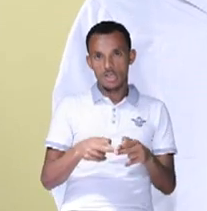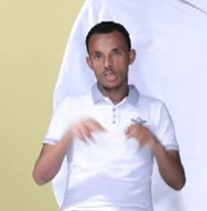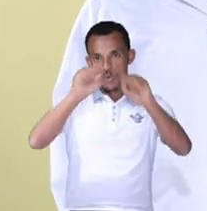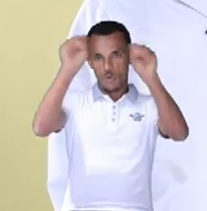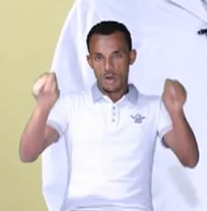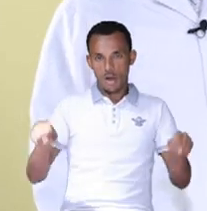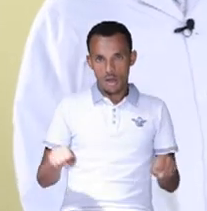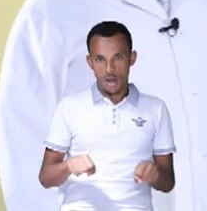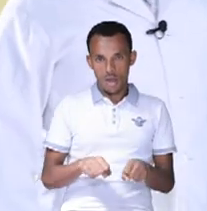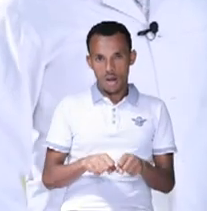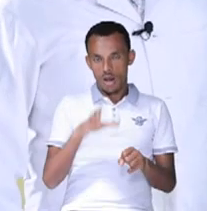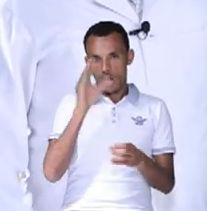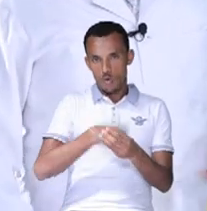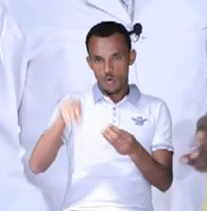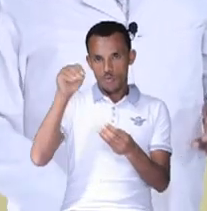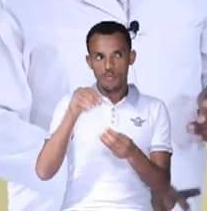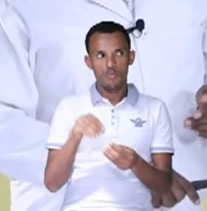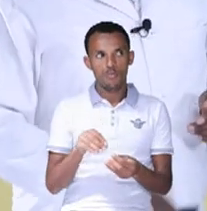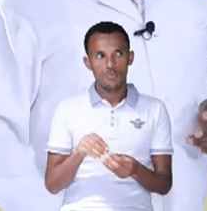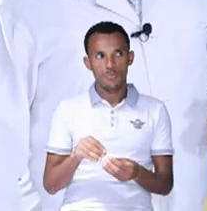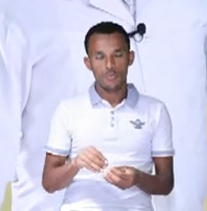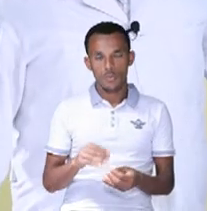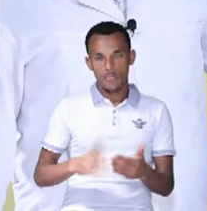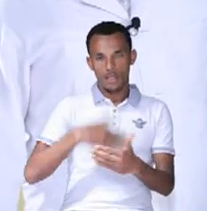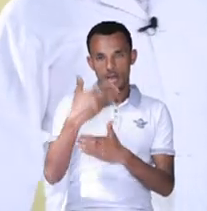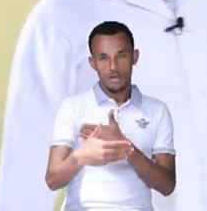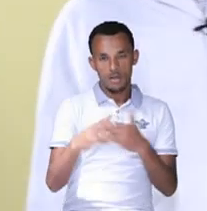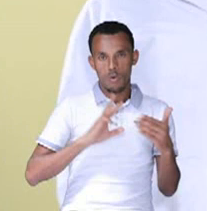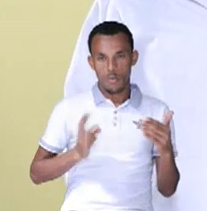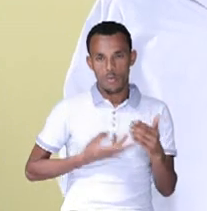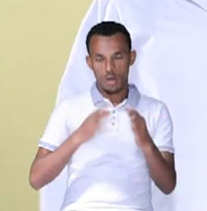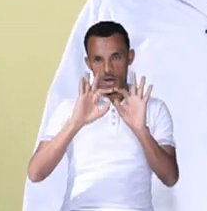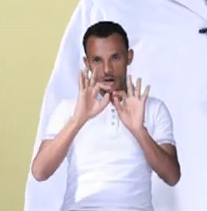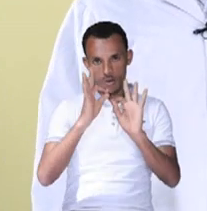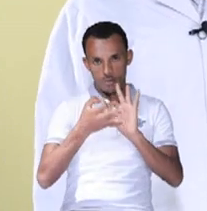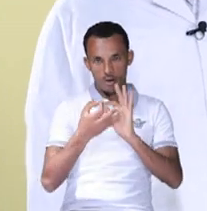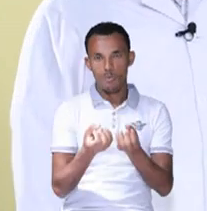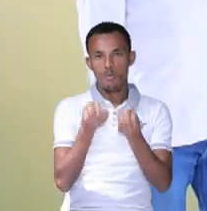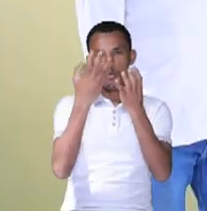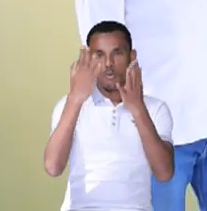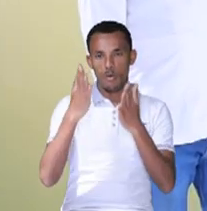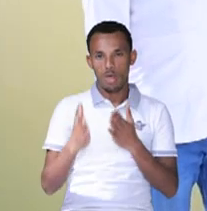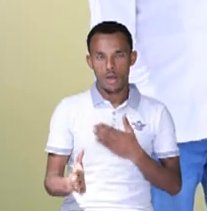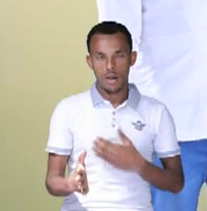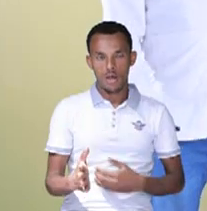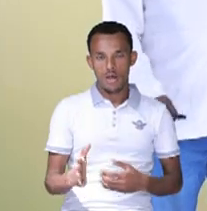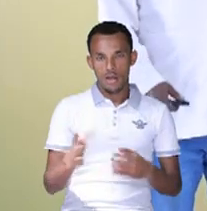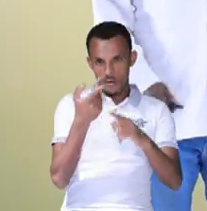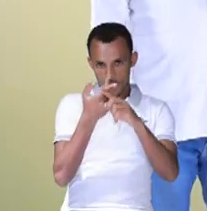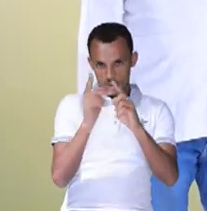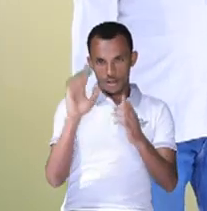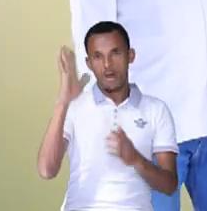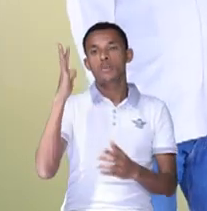square, and also. Next, define a polygon, differentiate